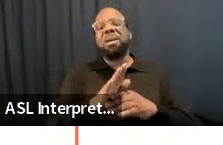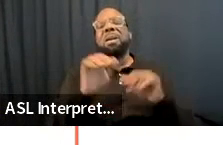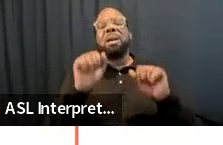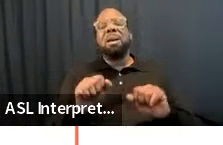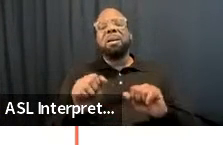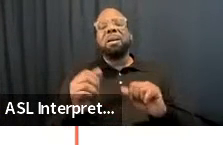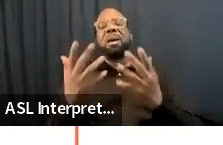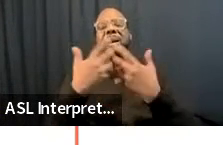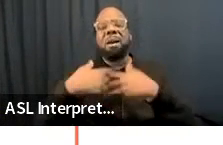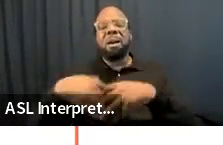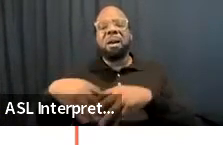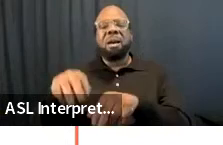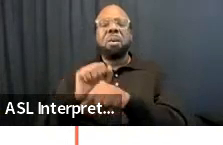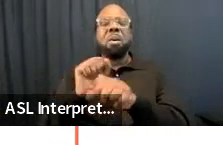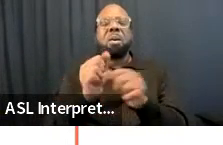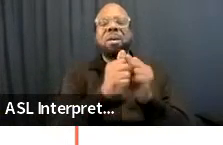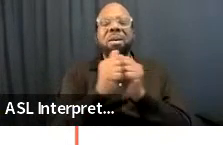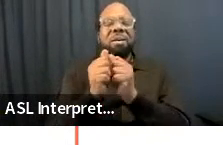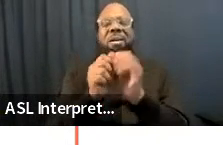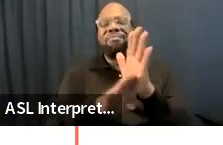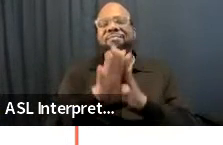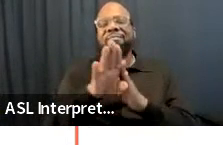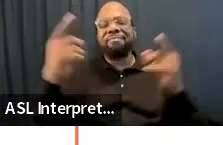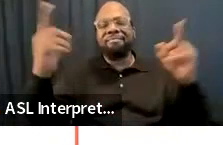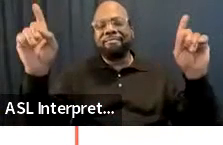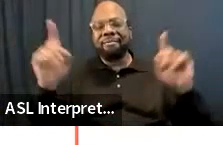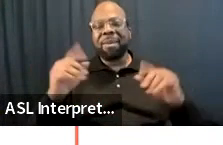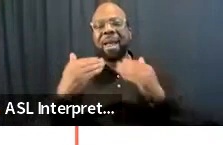together. Thank you for the question.